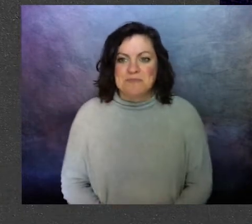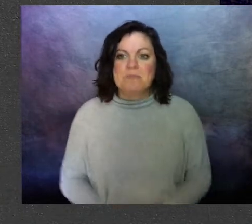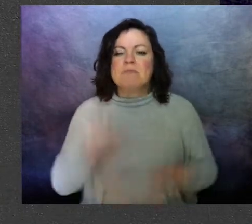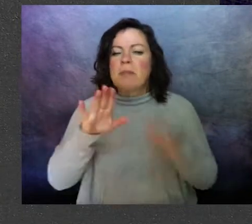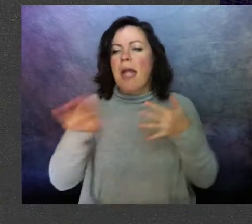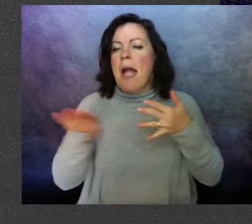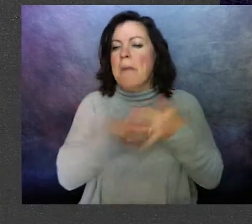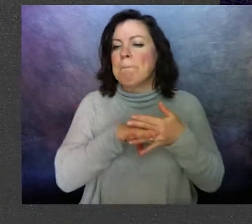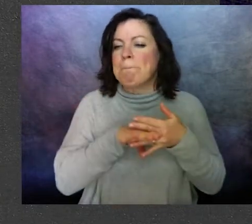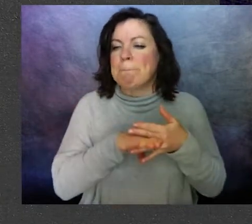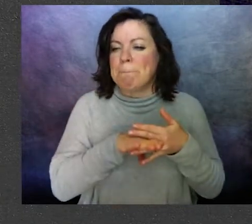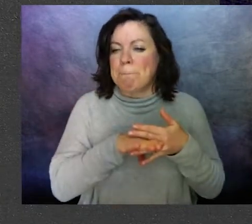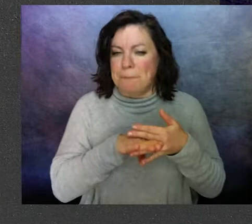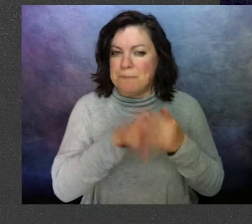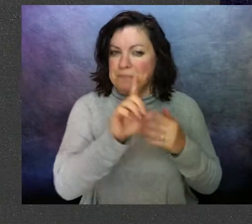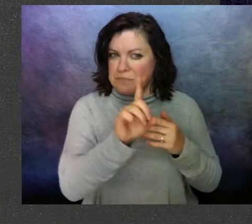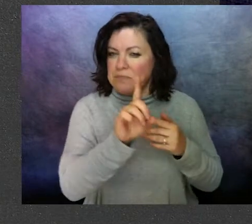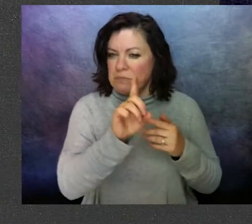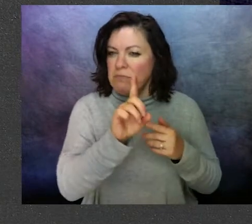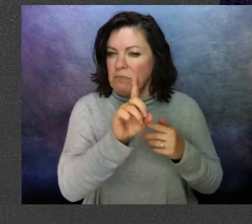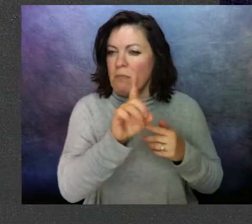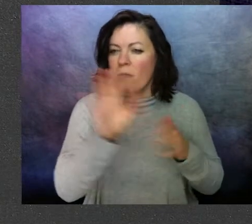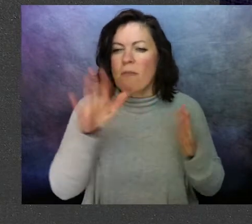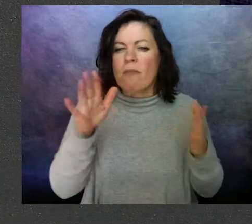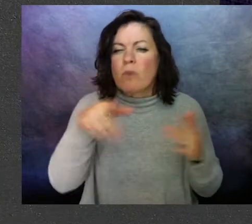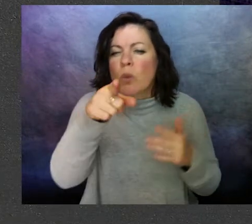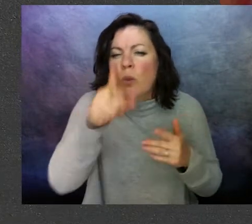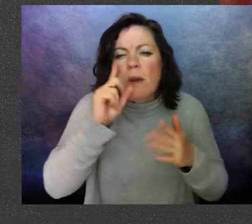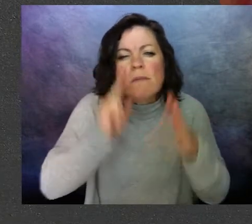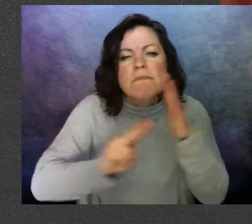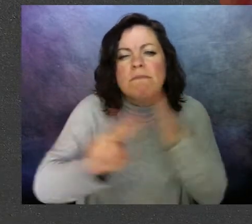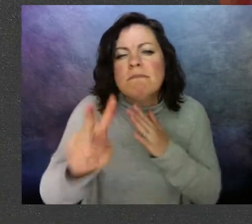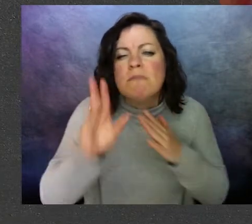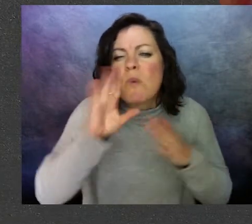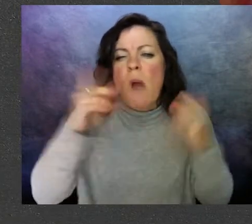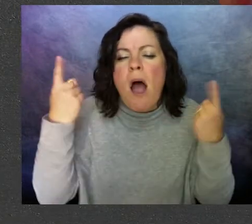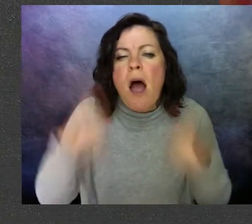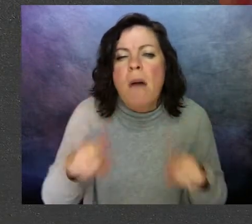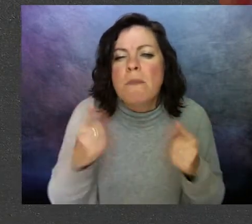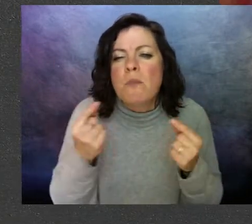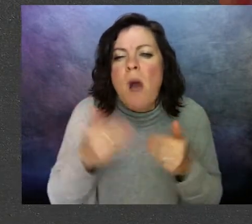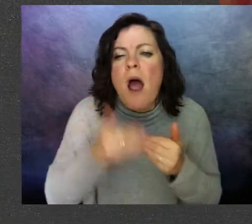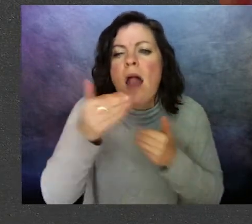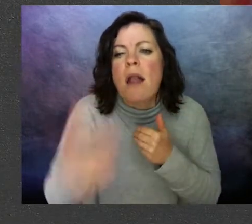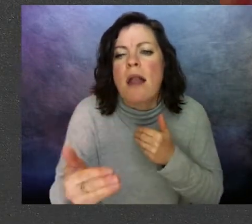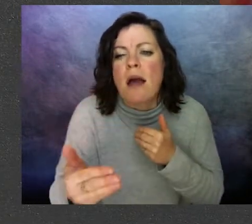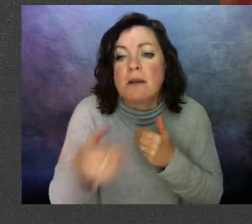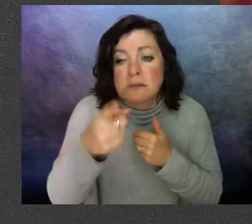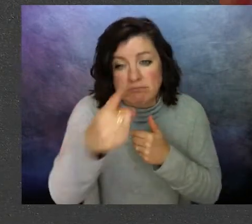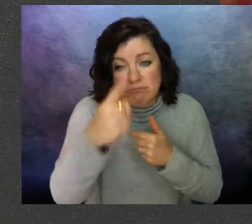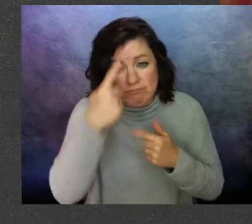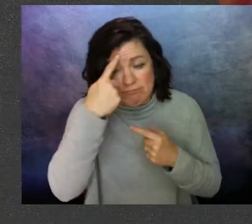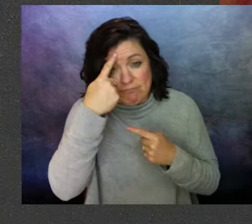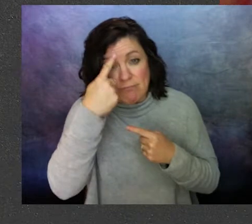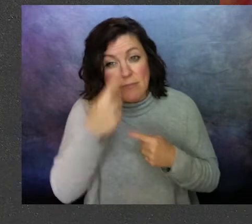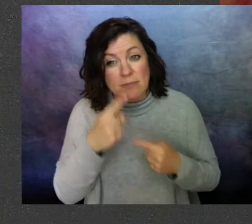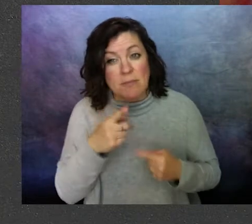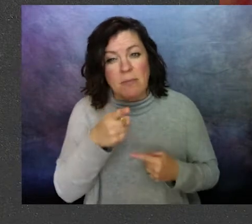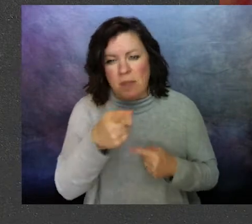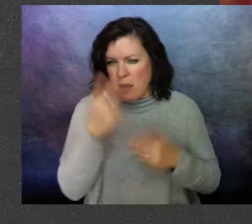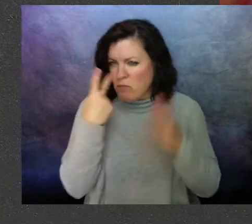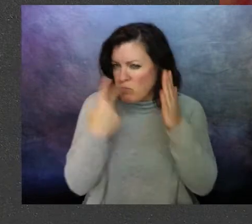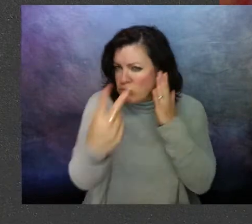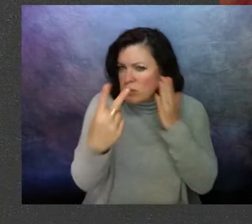for 1 minute to keep my spot while we make a prediction. Making a prediction is when you predict or